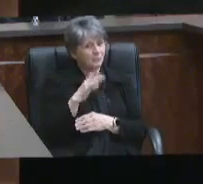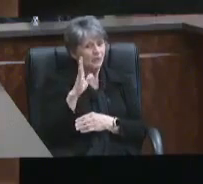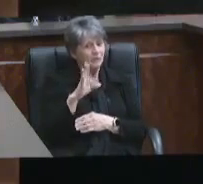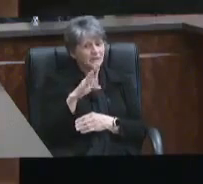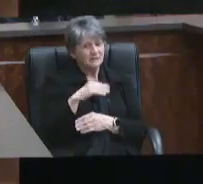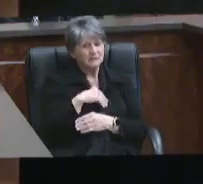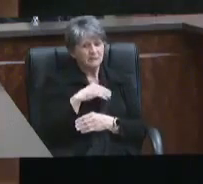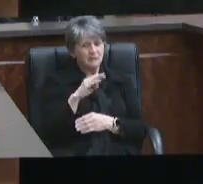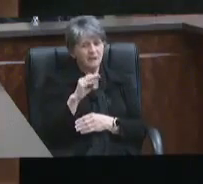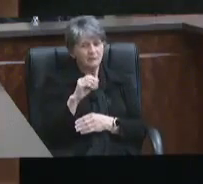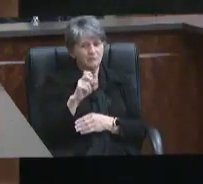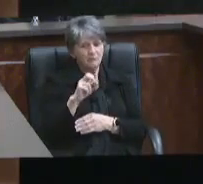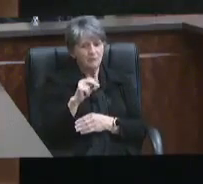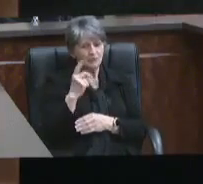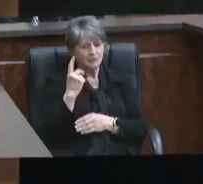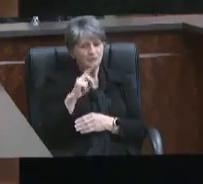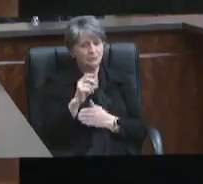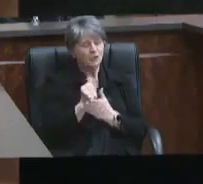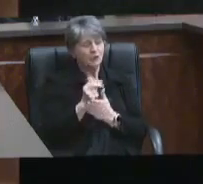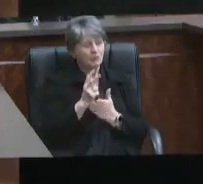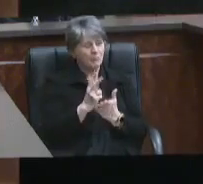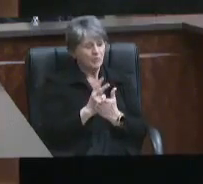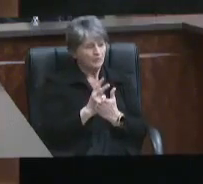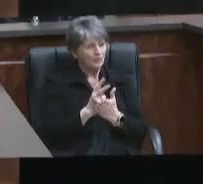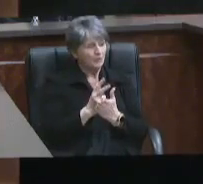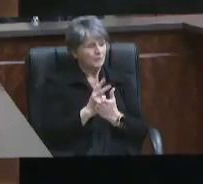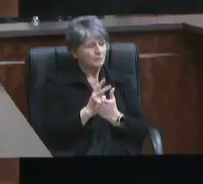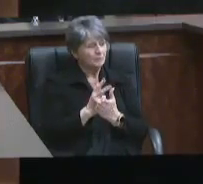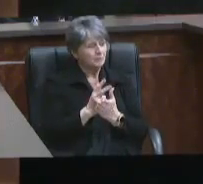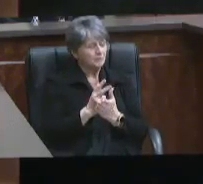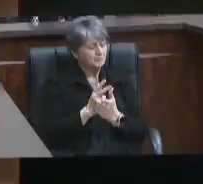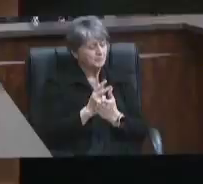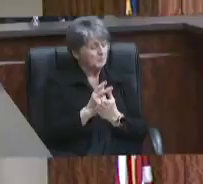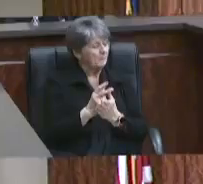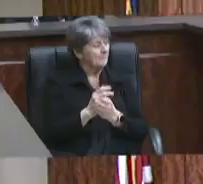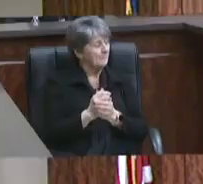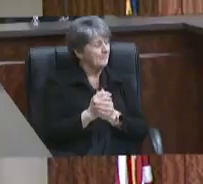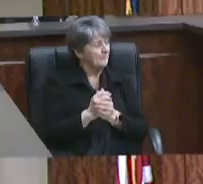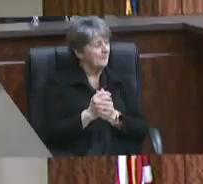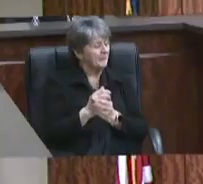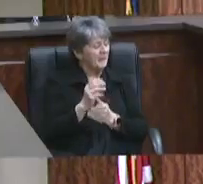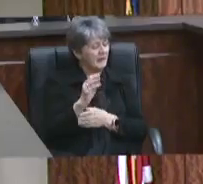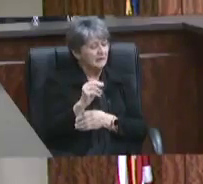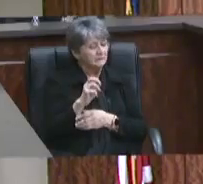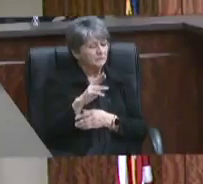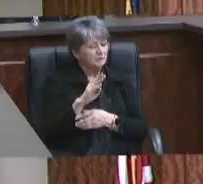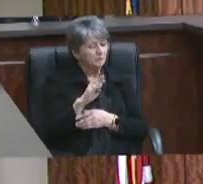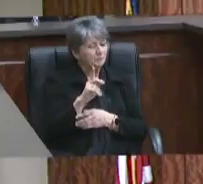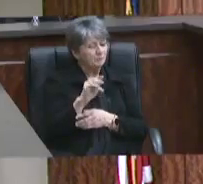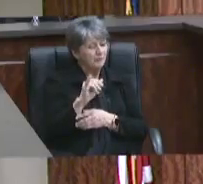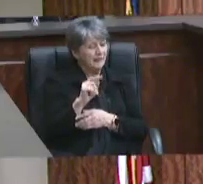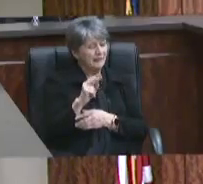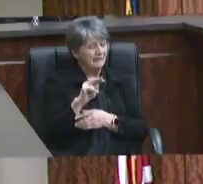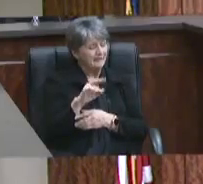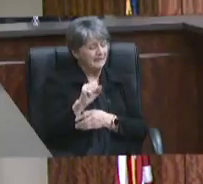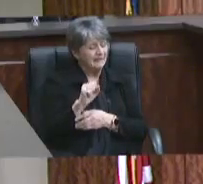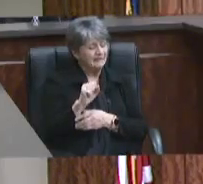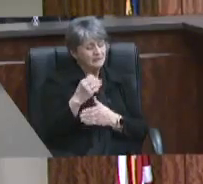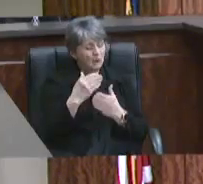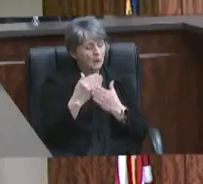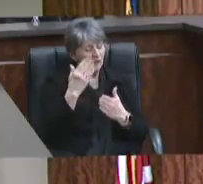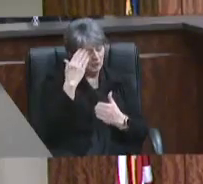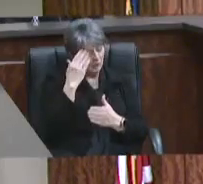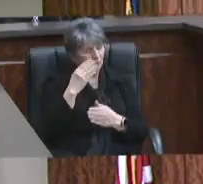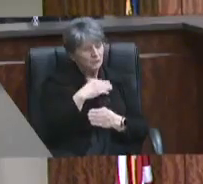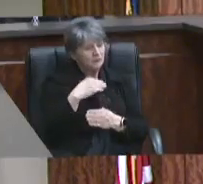for approval. Mr. President, Councilman Lenz. Mr. Bleything is well known to the members of this council and